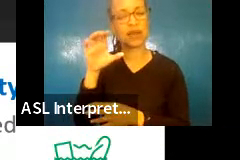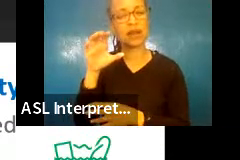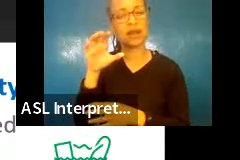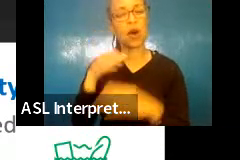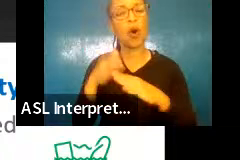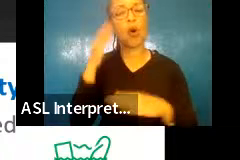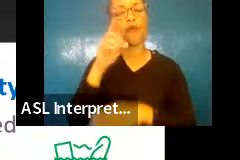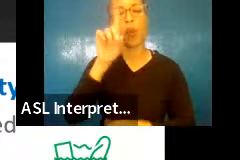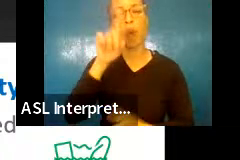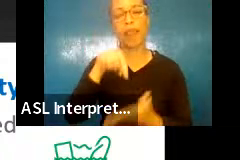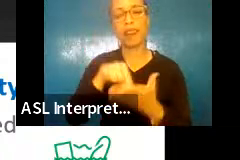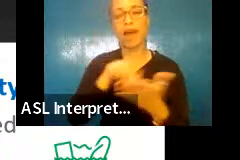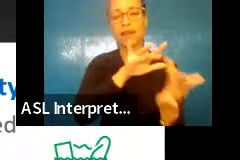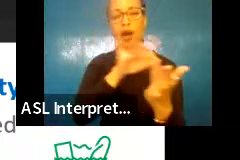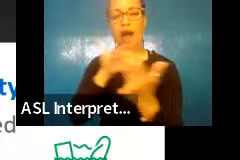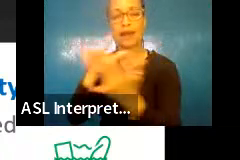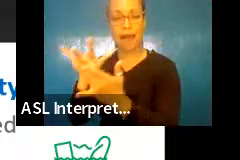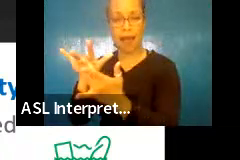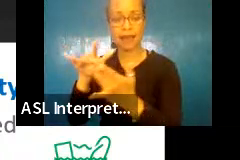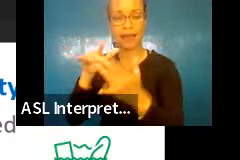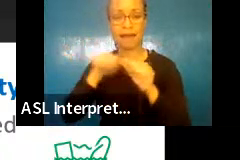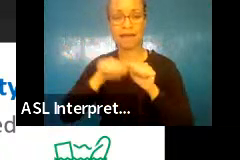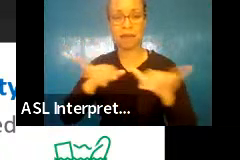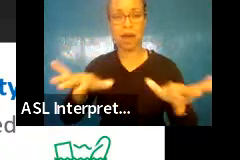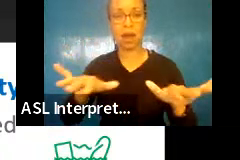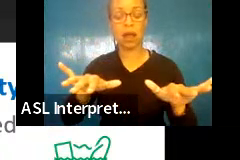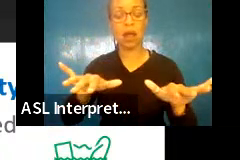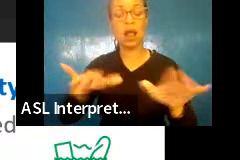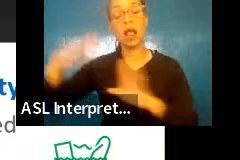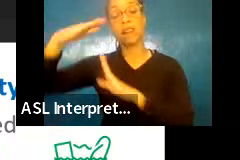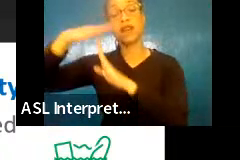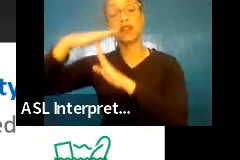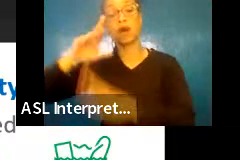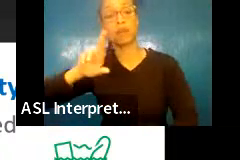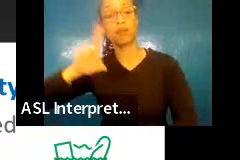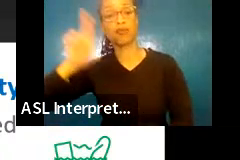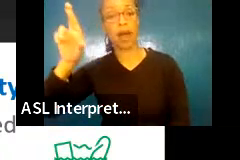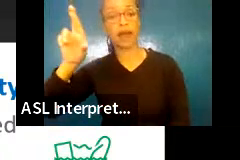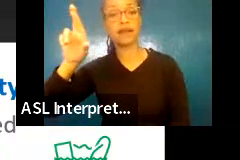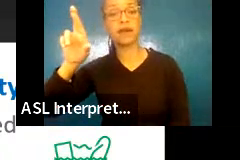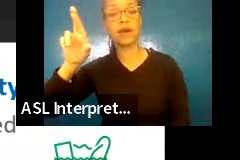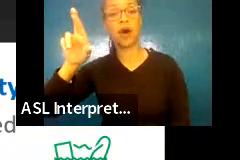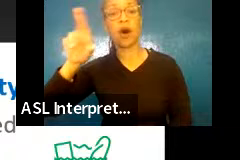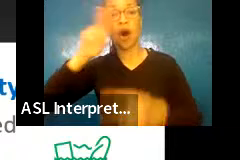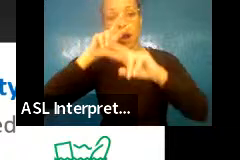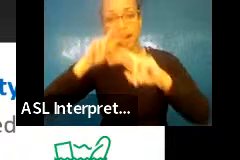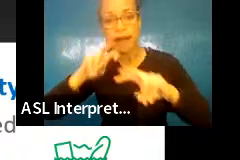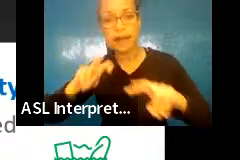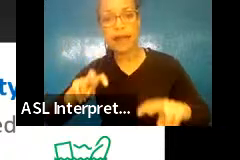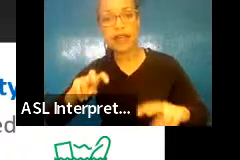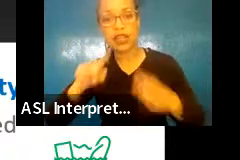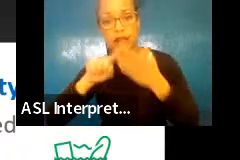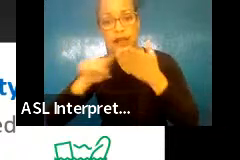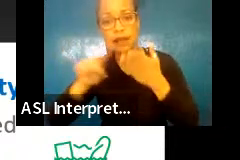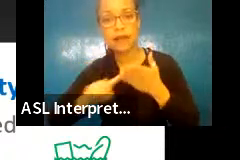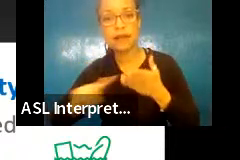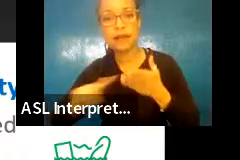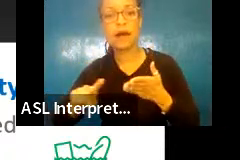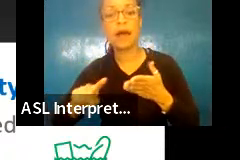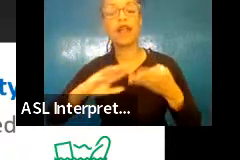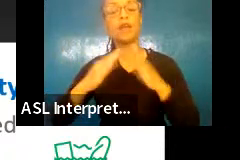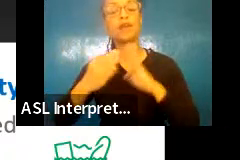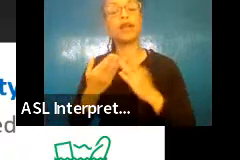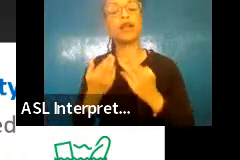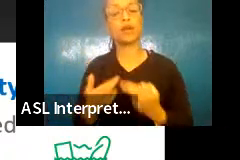contacts. On the top right, our case investigations and community resources, we